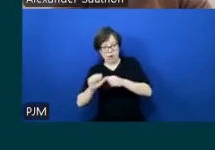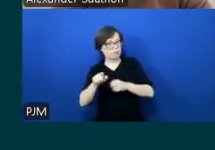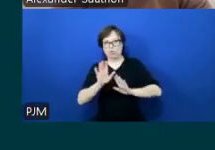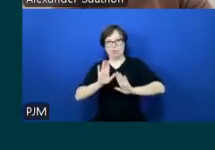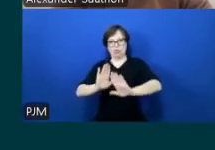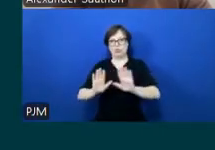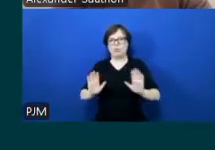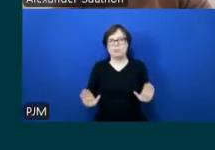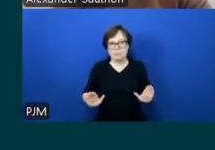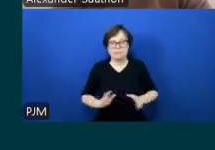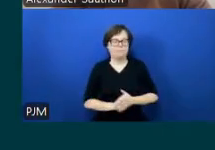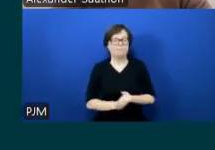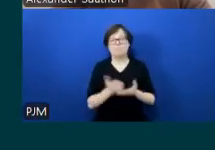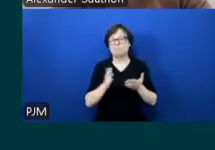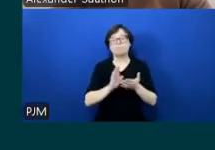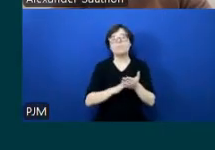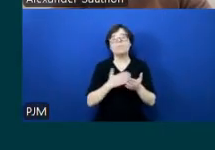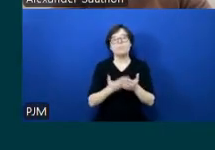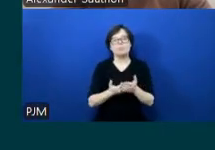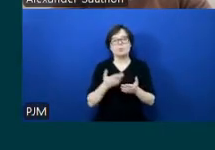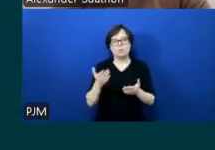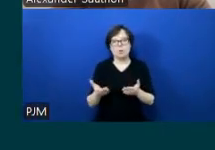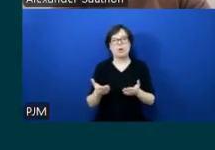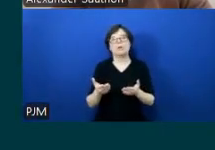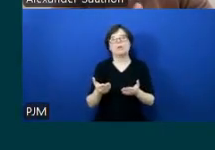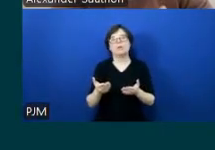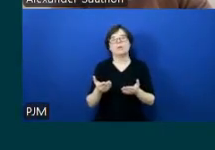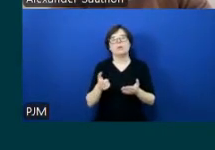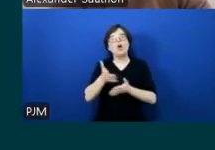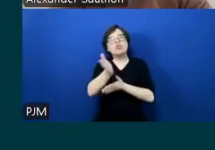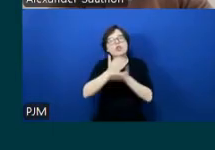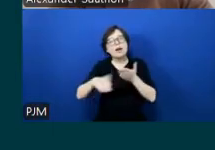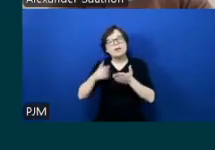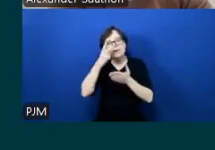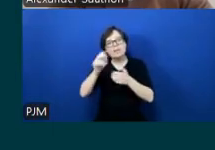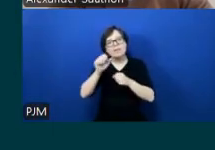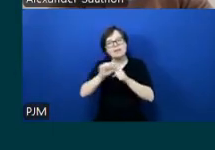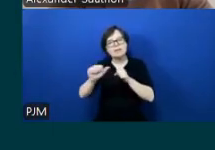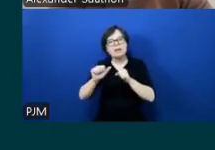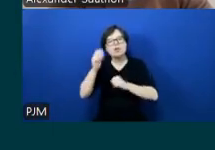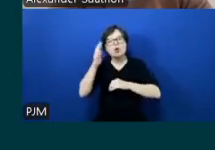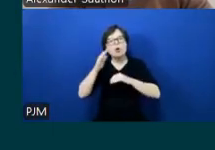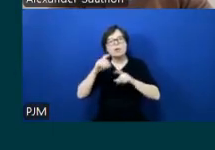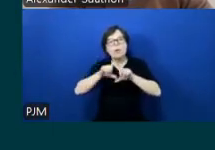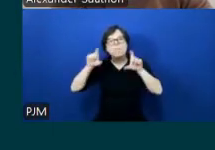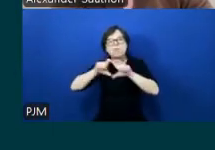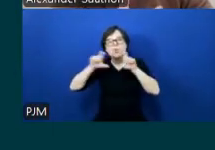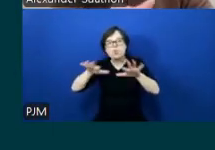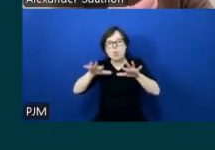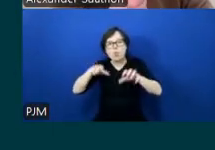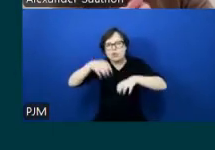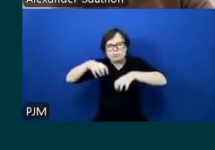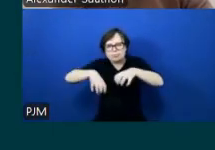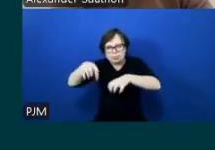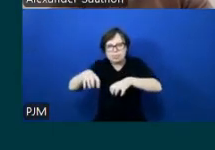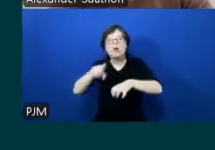buildings. The objective is to provide the impression of a tree-lined avenue, and with